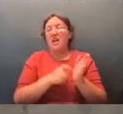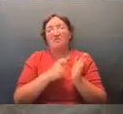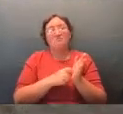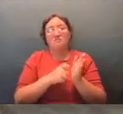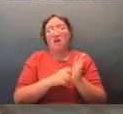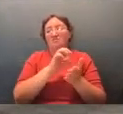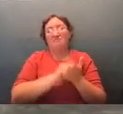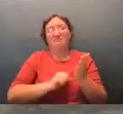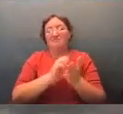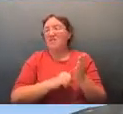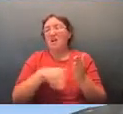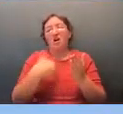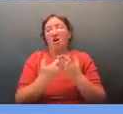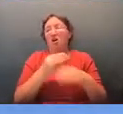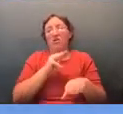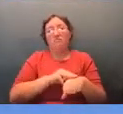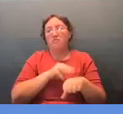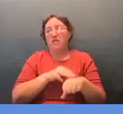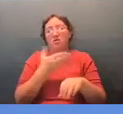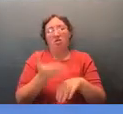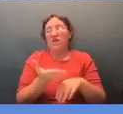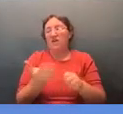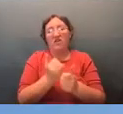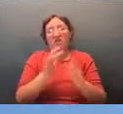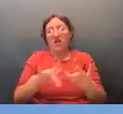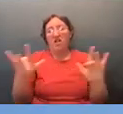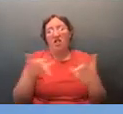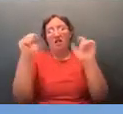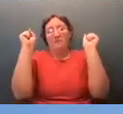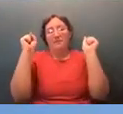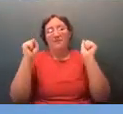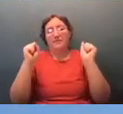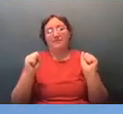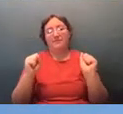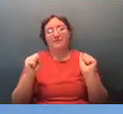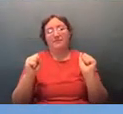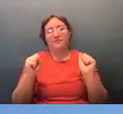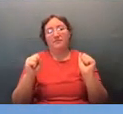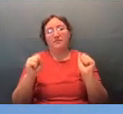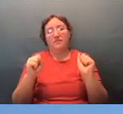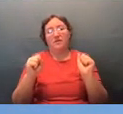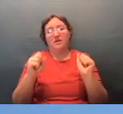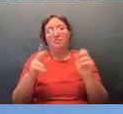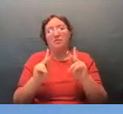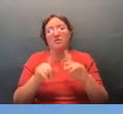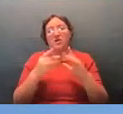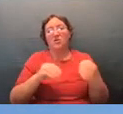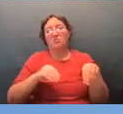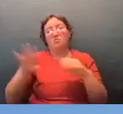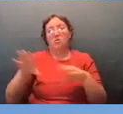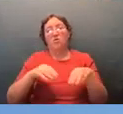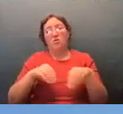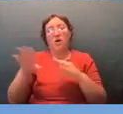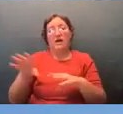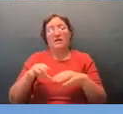all of the minerals out of the land that was here, and it started its decline. There is a